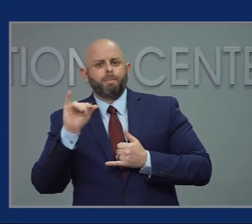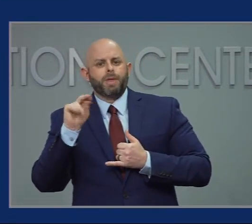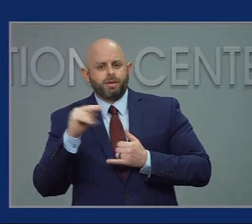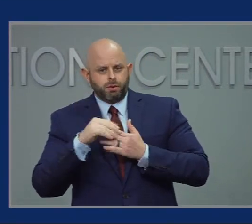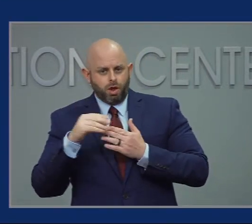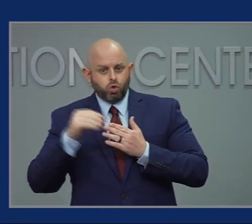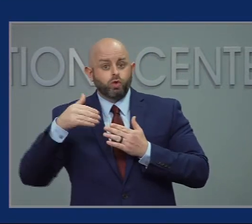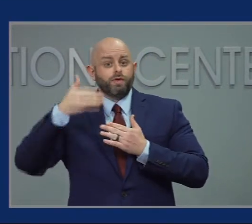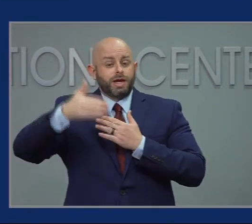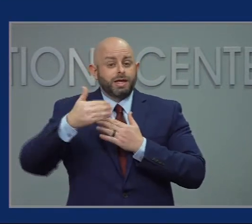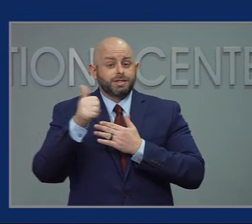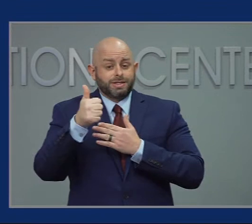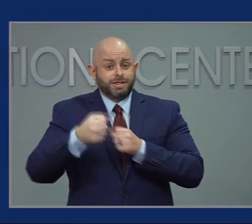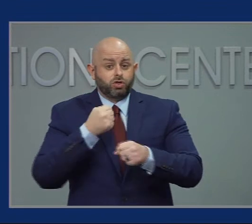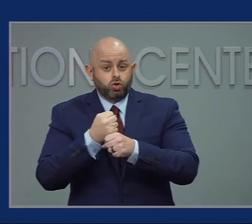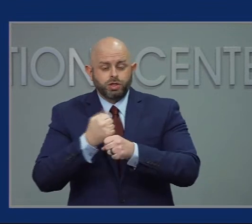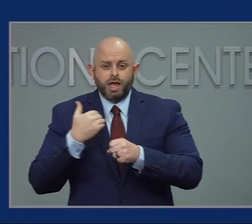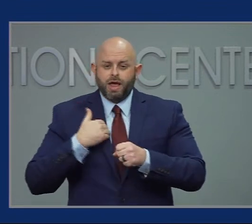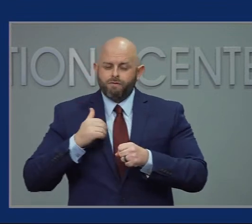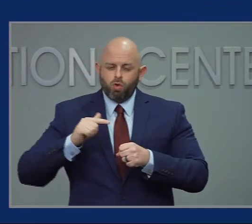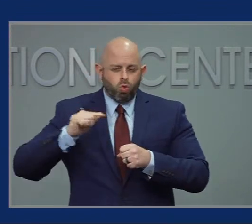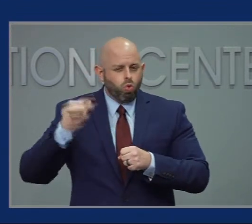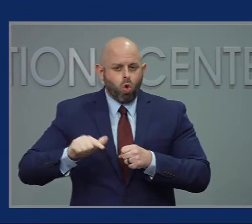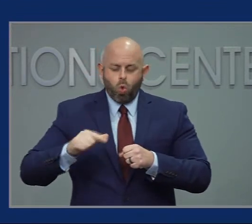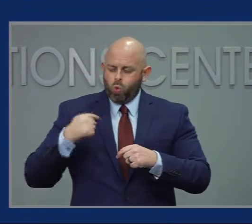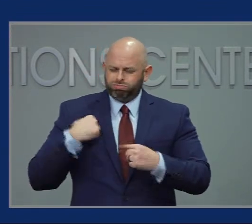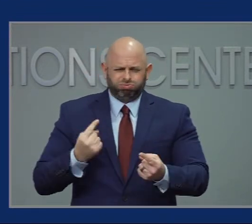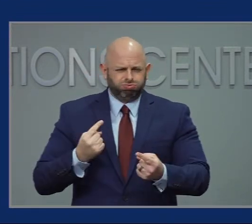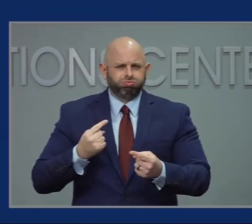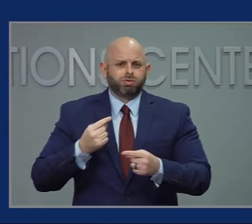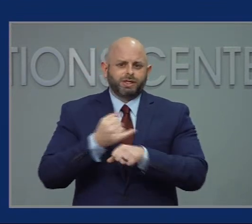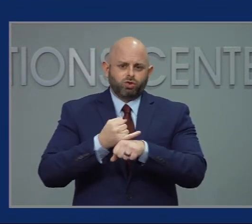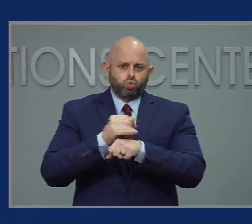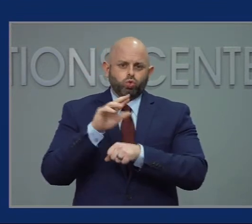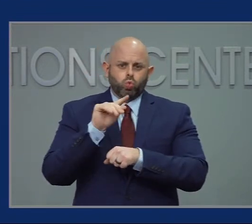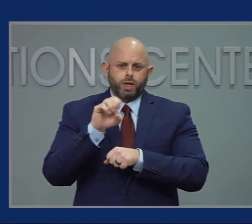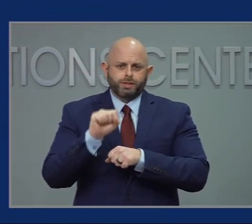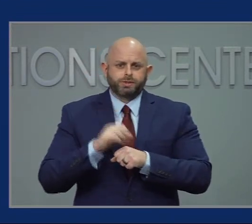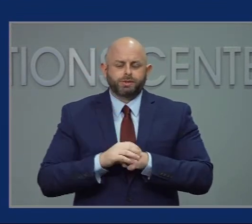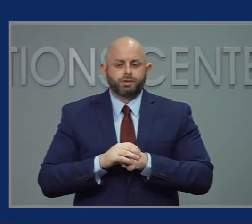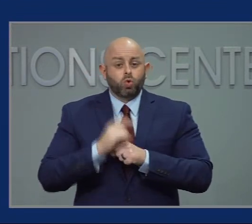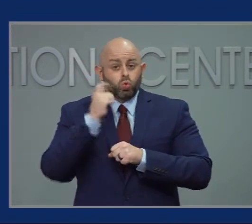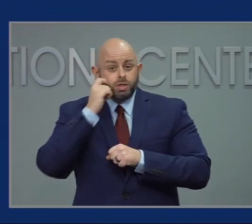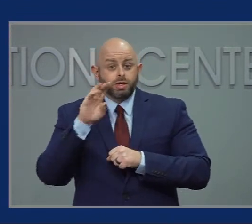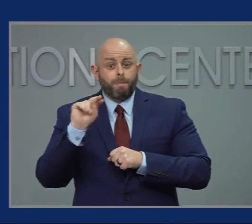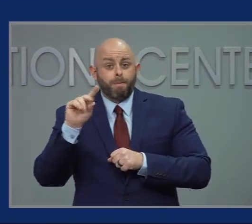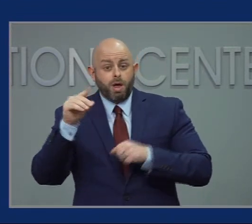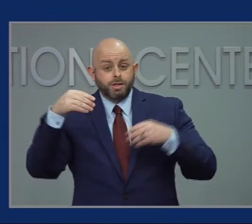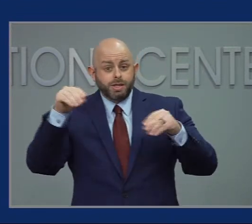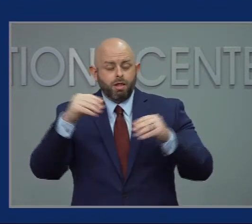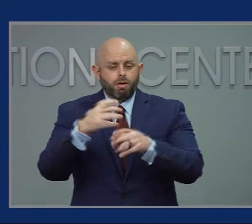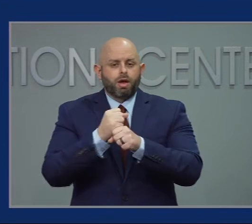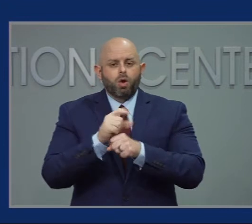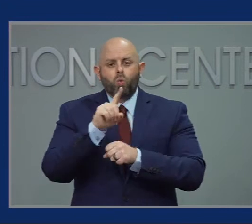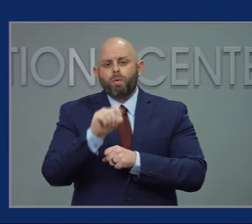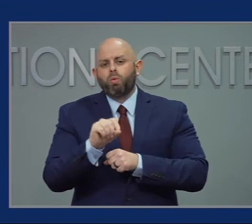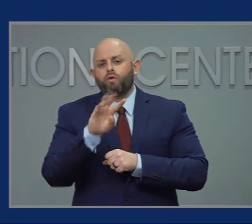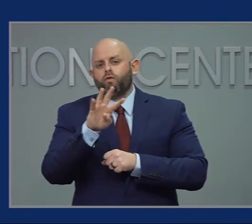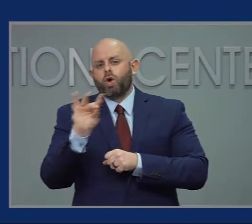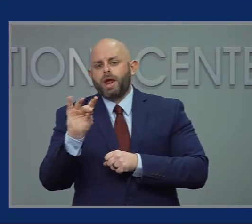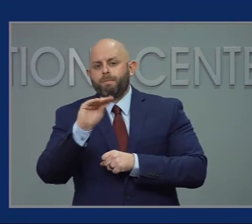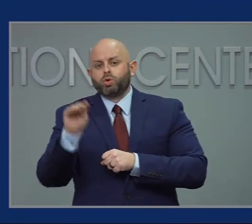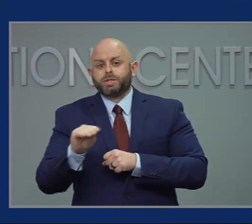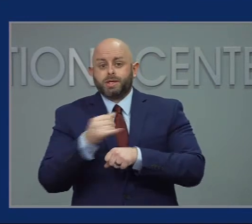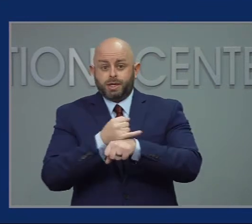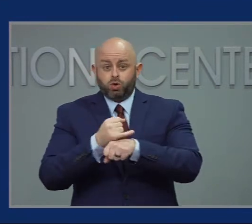10 years, and we have historically low interest rates. Our most recent bond sale, we got a 1.48%